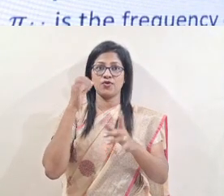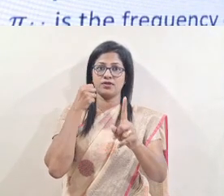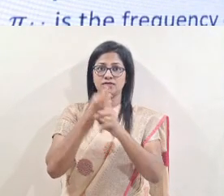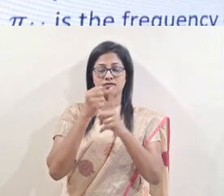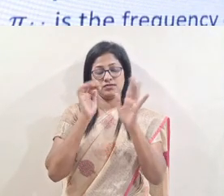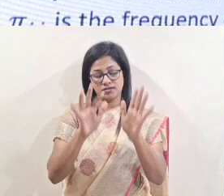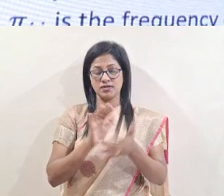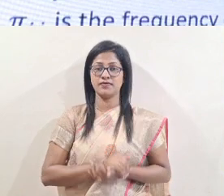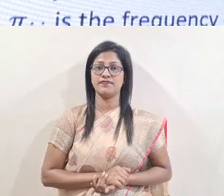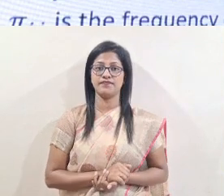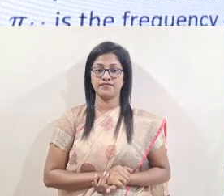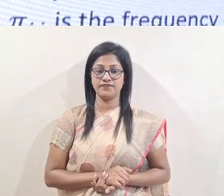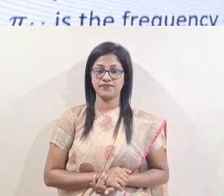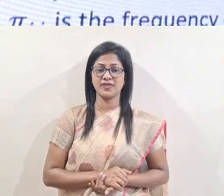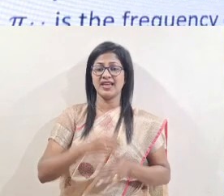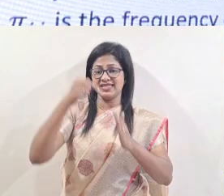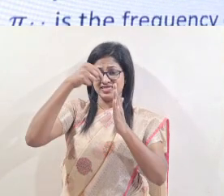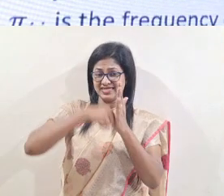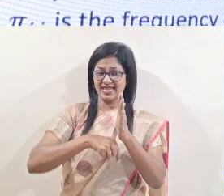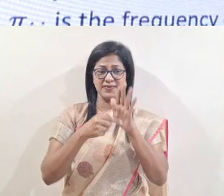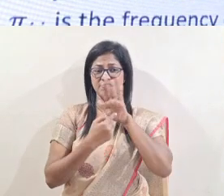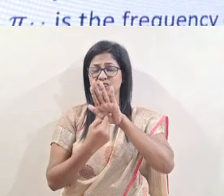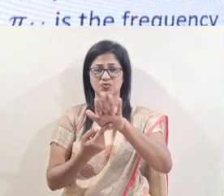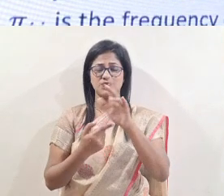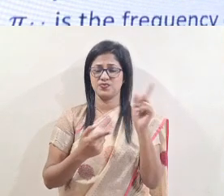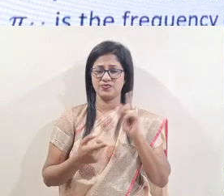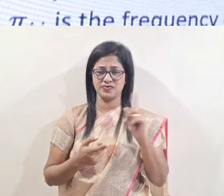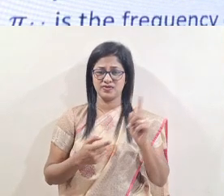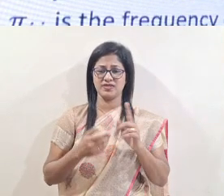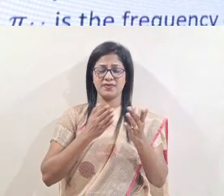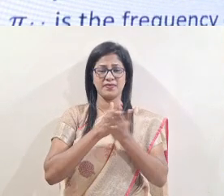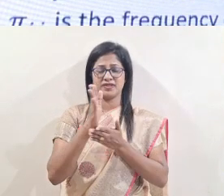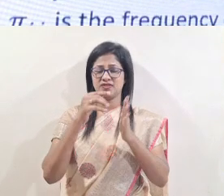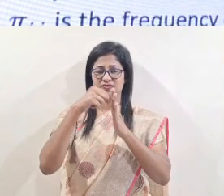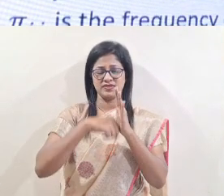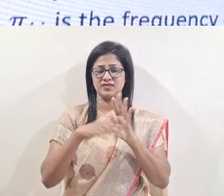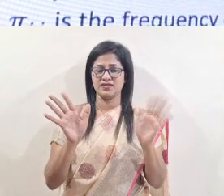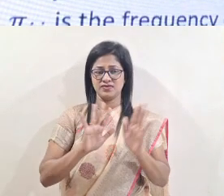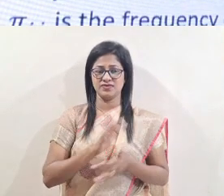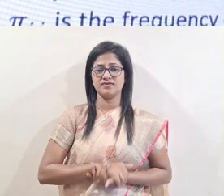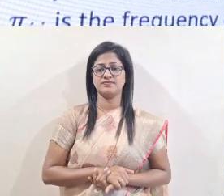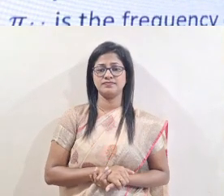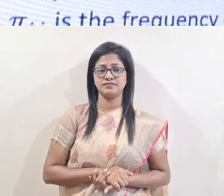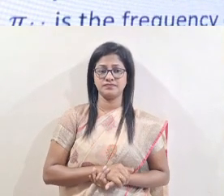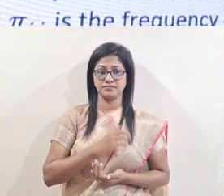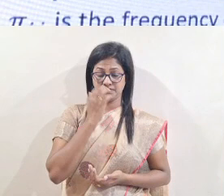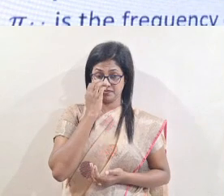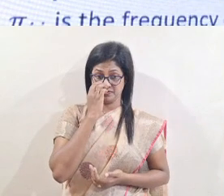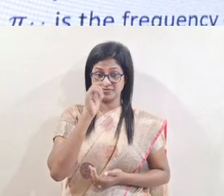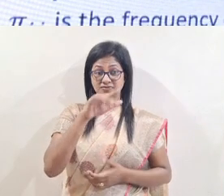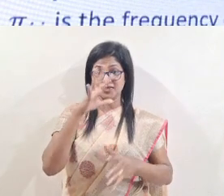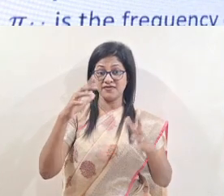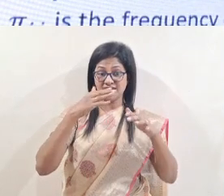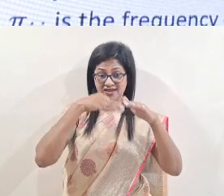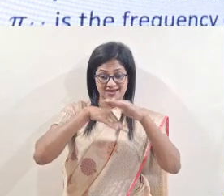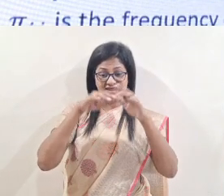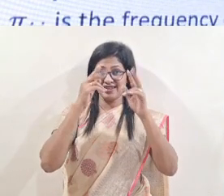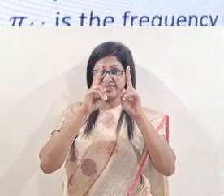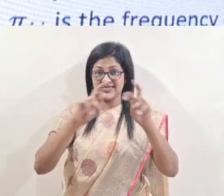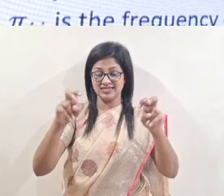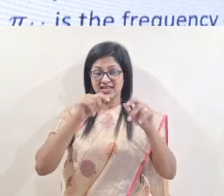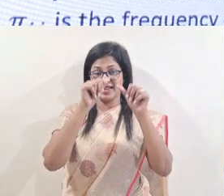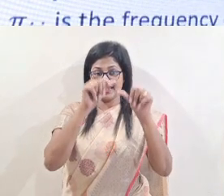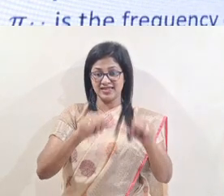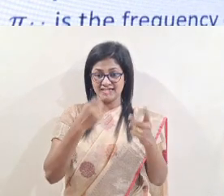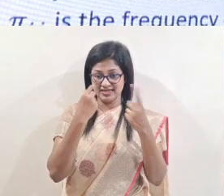not delving much deeper into this methodology. So basically what we get out of it, we get the 22 factors